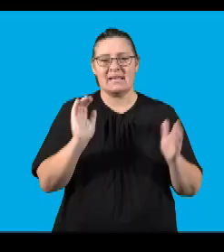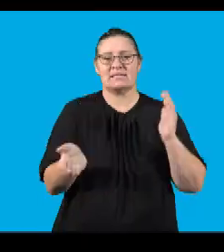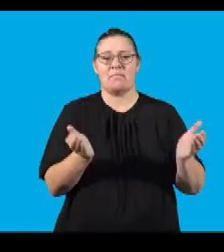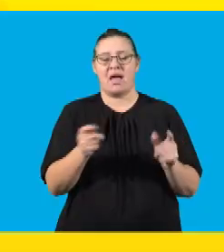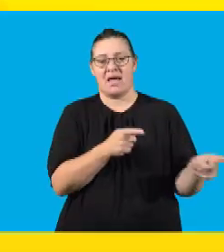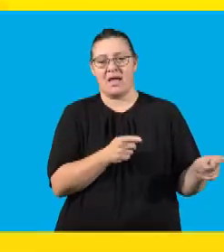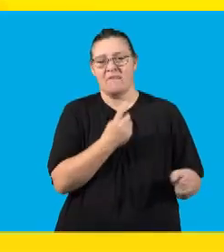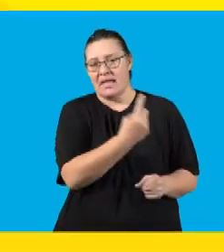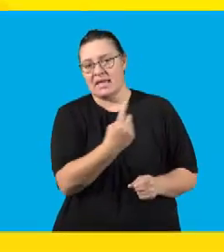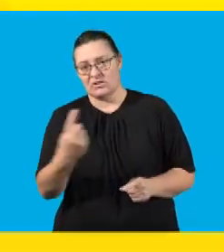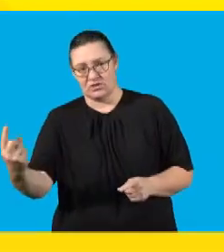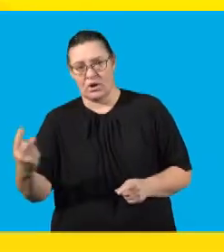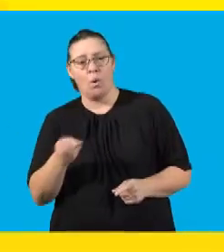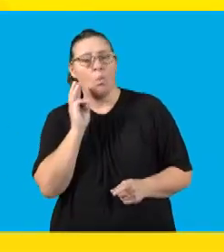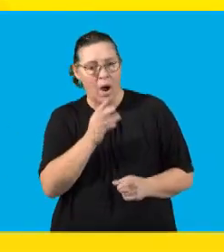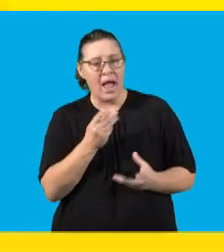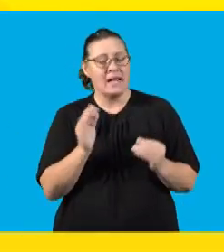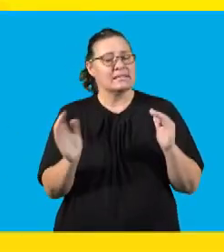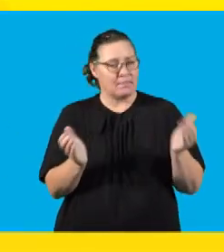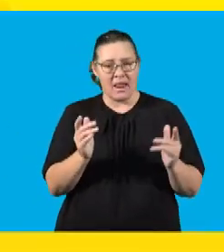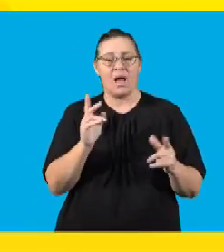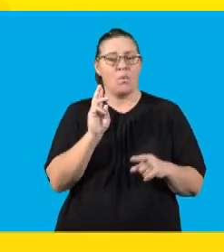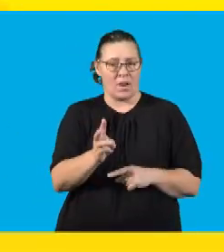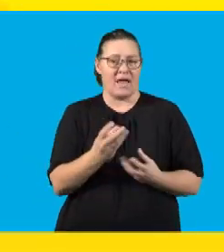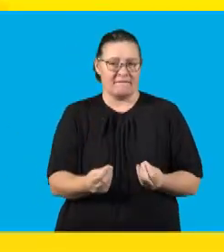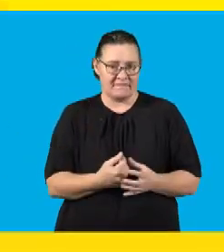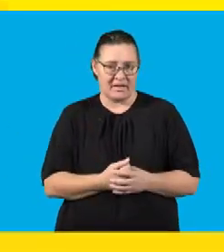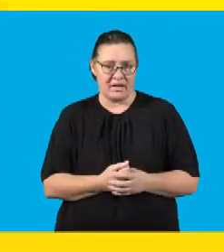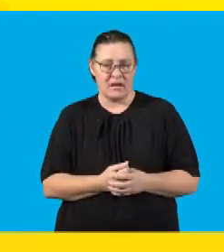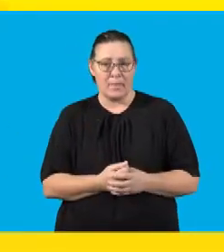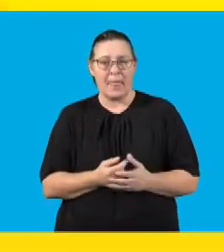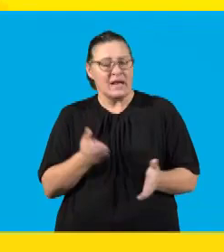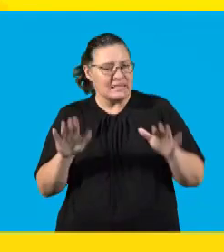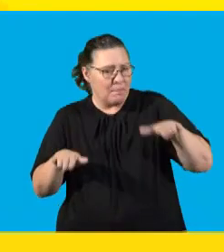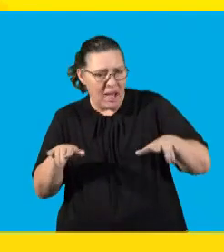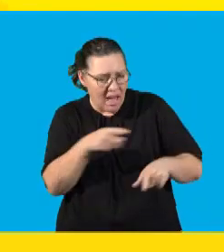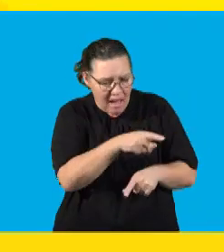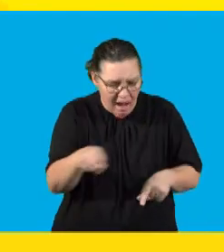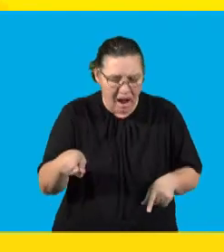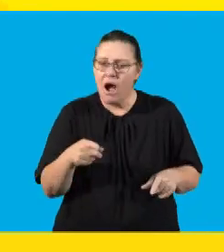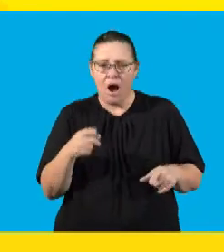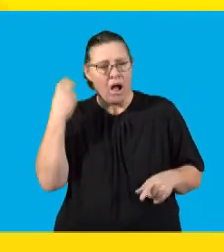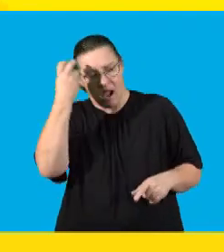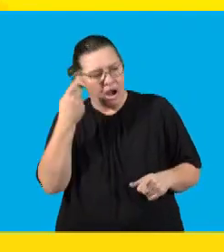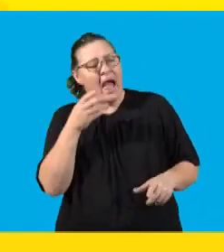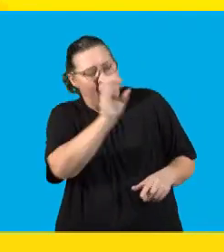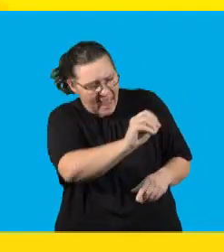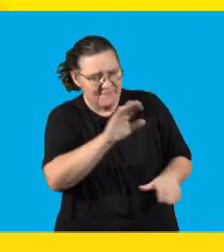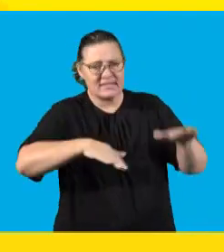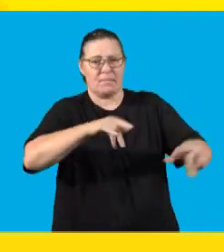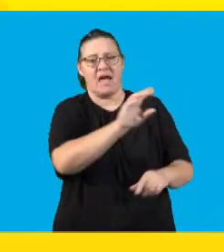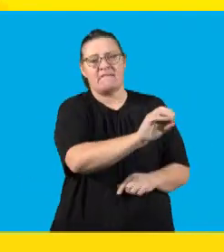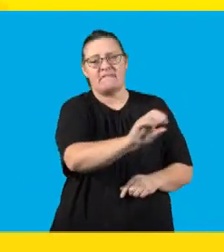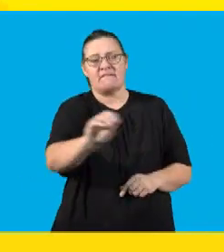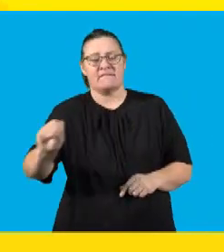find the similarities in each of those, because there will be similarities. You don't have to wonder if there are similarities. There are. Find